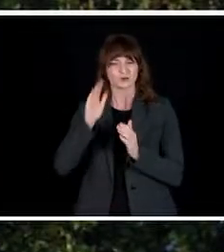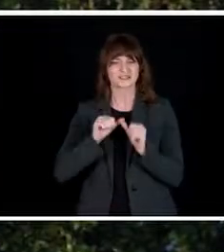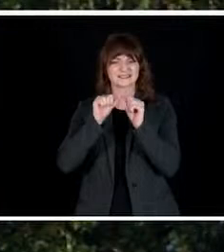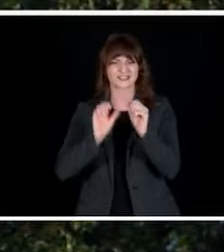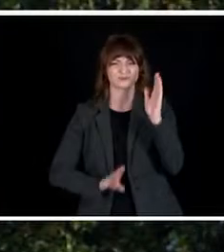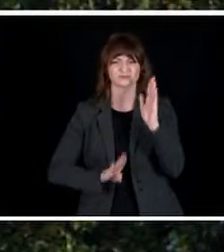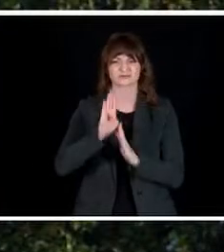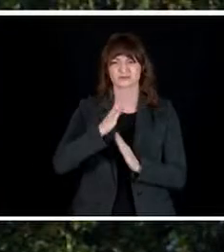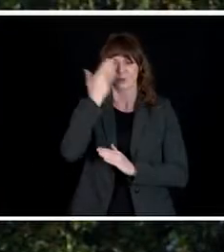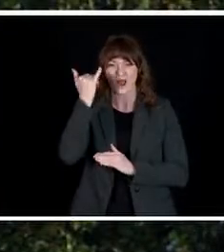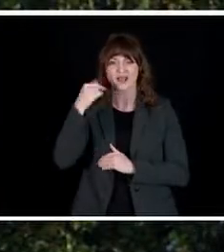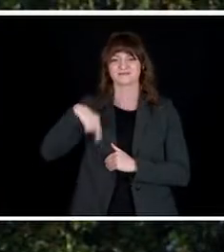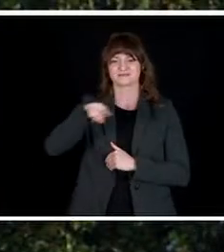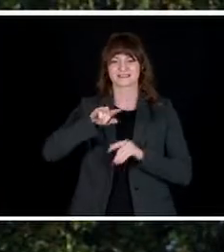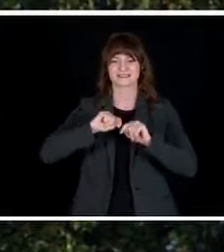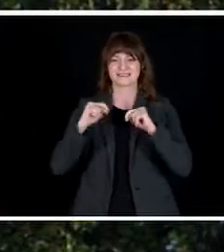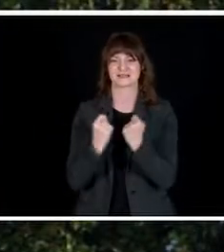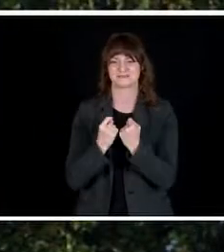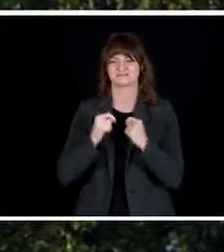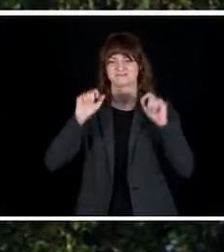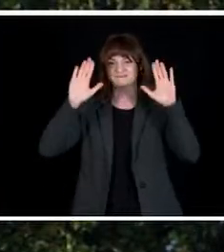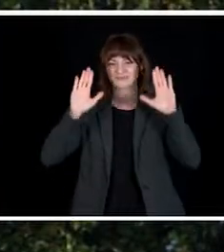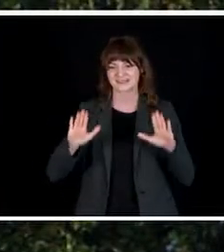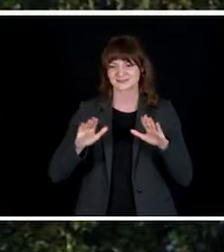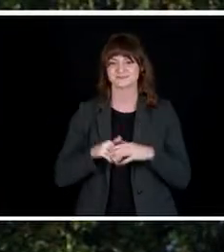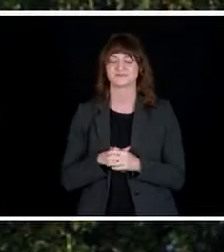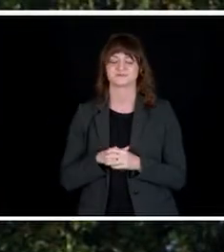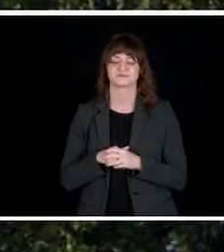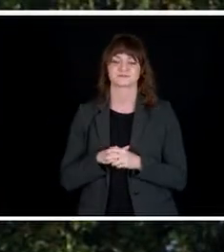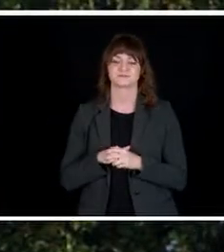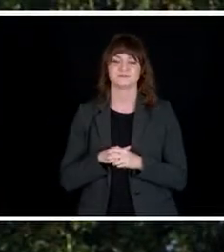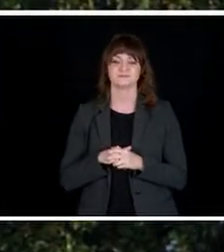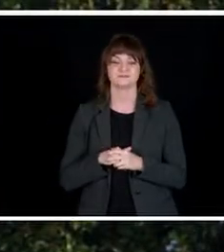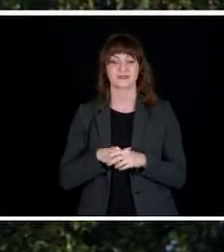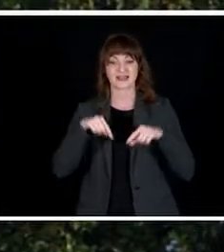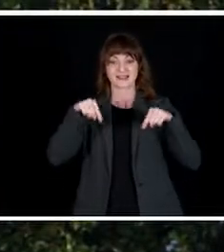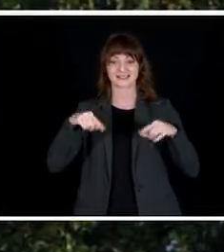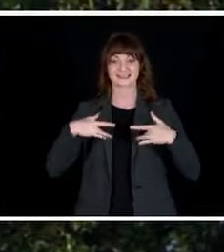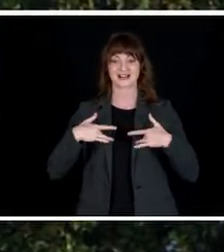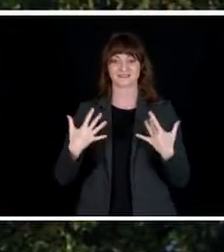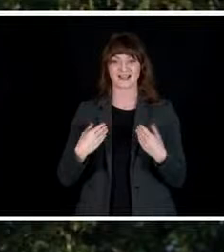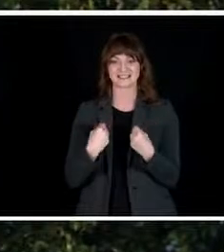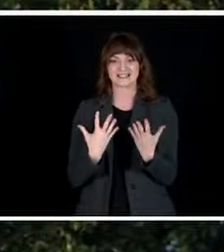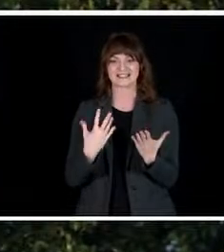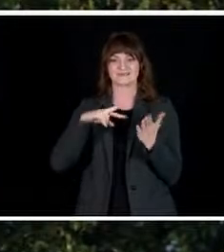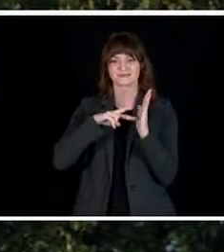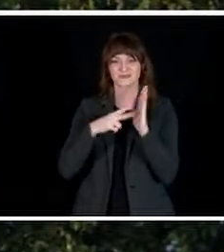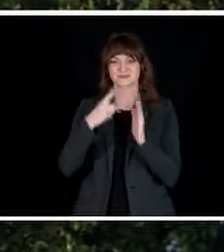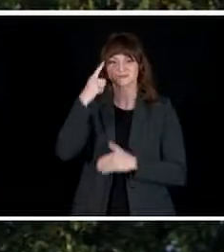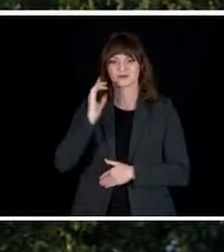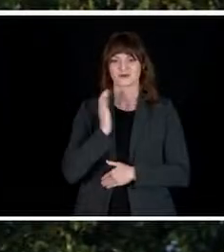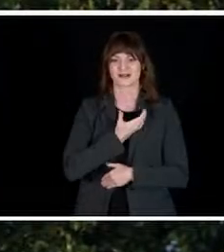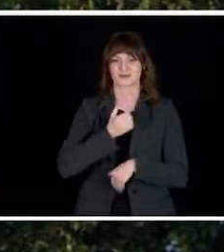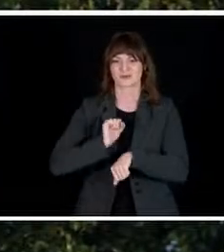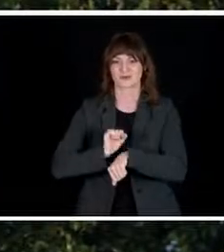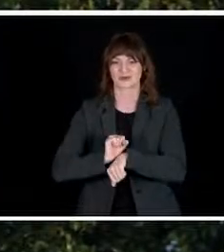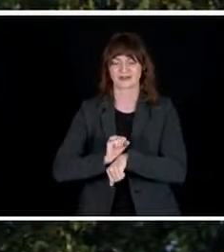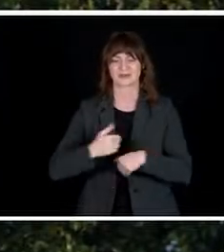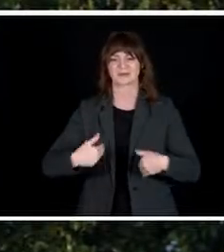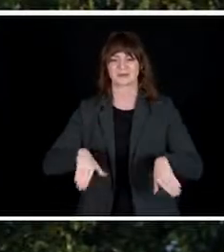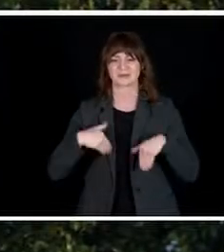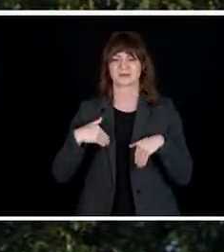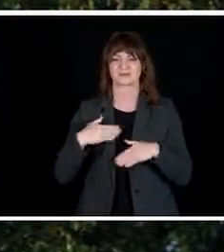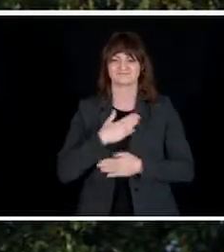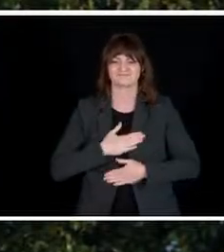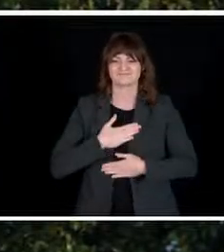of them, and we have an amazing team there. So this event is what gives us purpose to our work. And it fills me with great